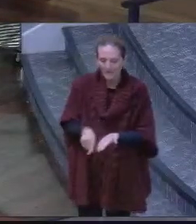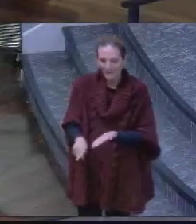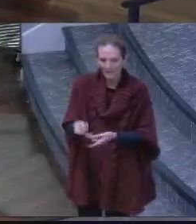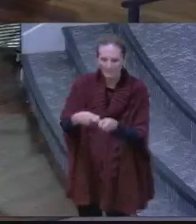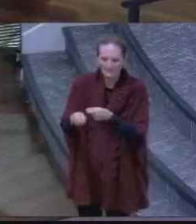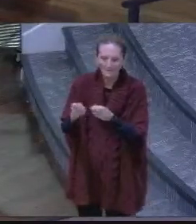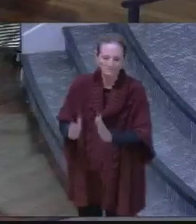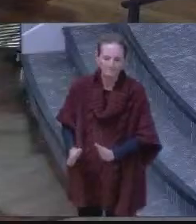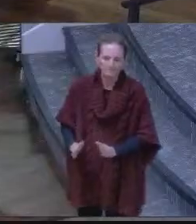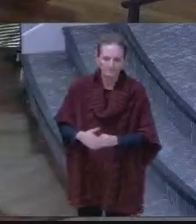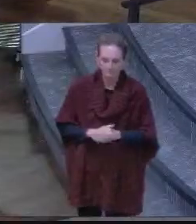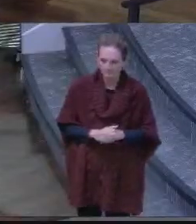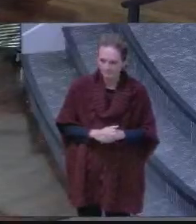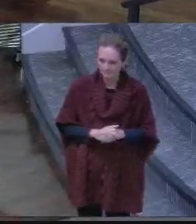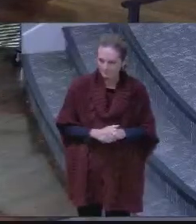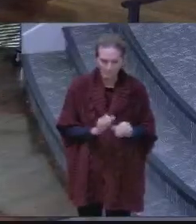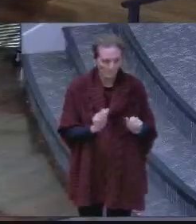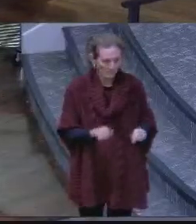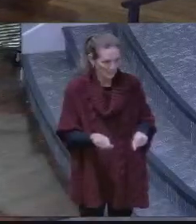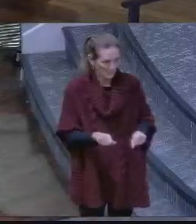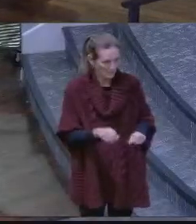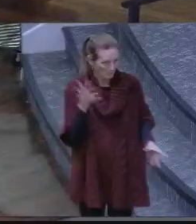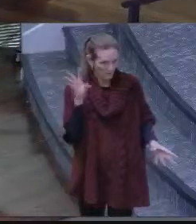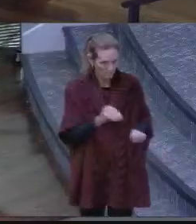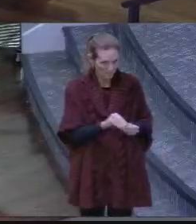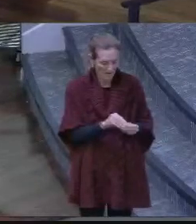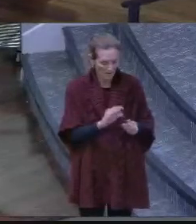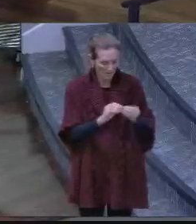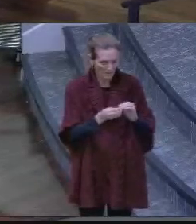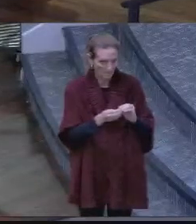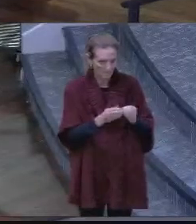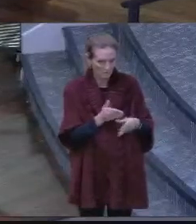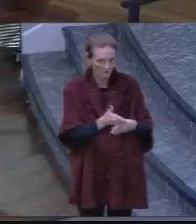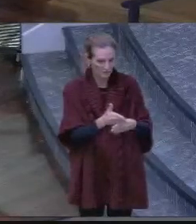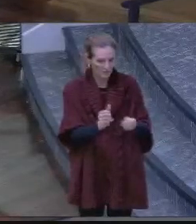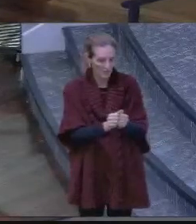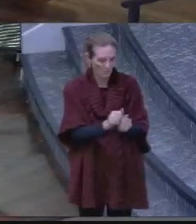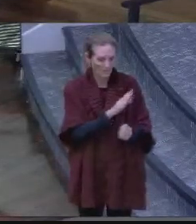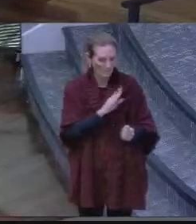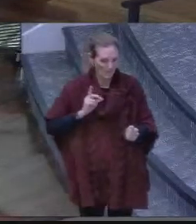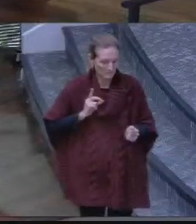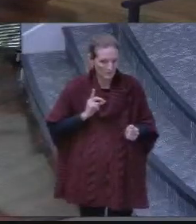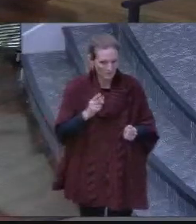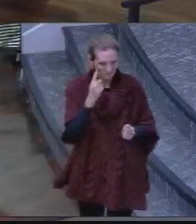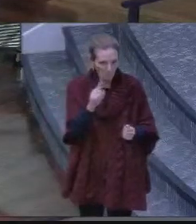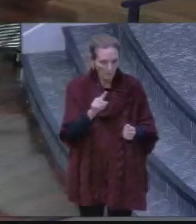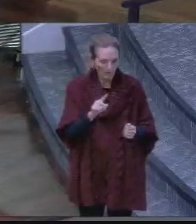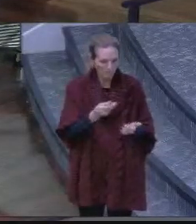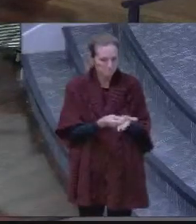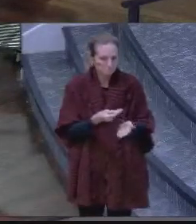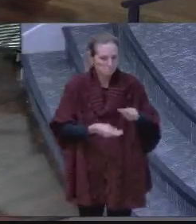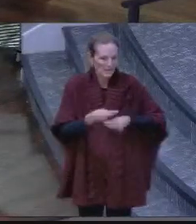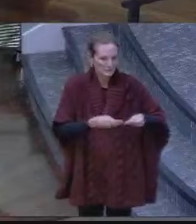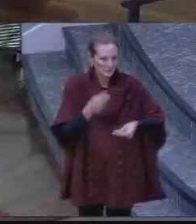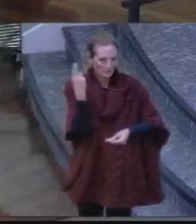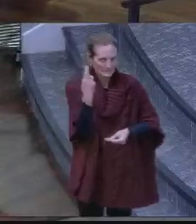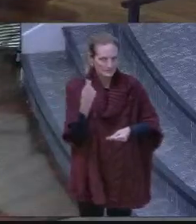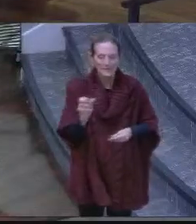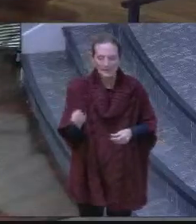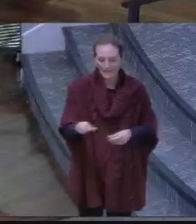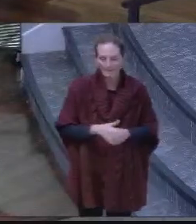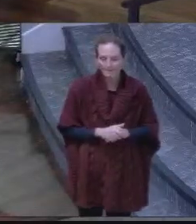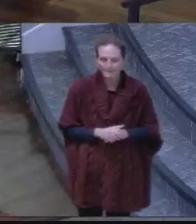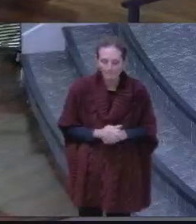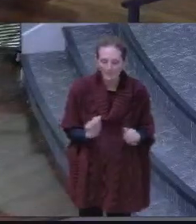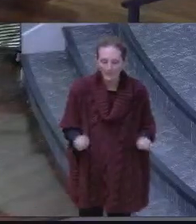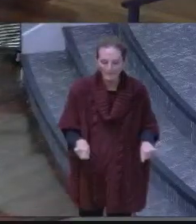absence. Is that something you could share with the board as we look at our budget for next year or this year? Yes, we can put that together.